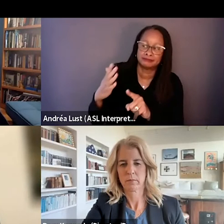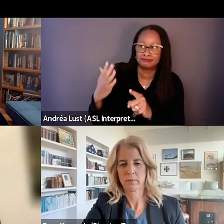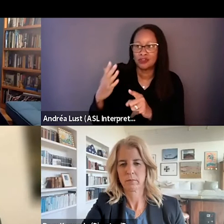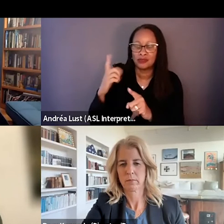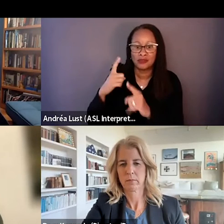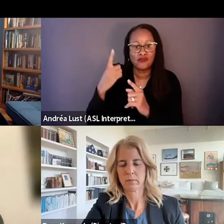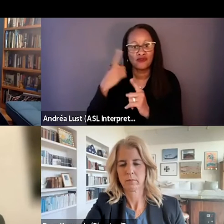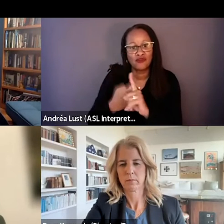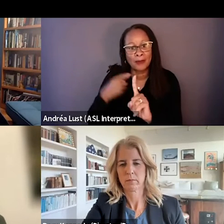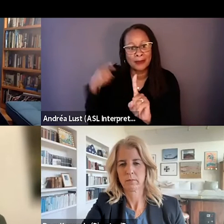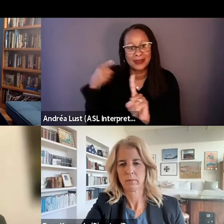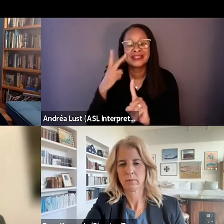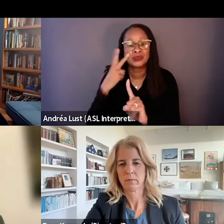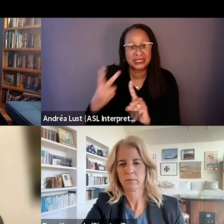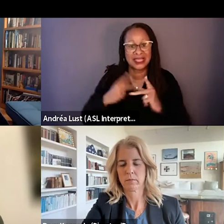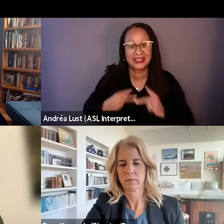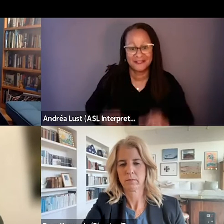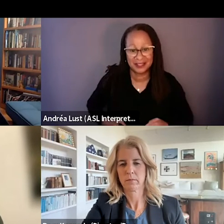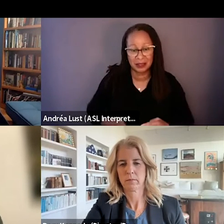of see the physical